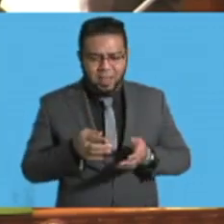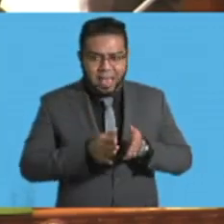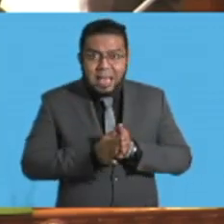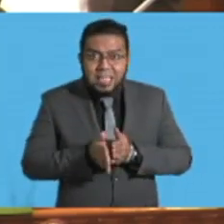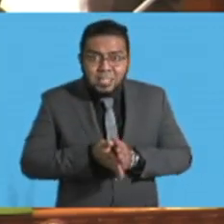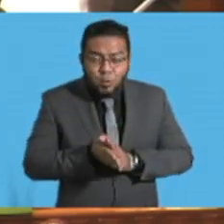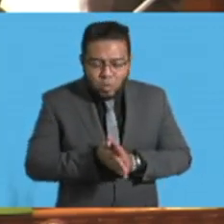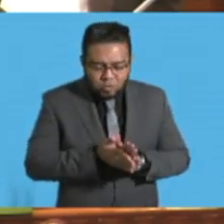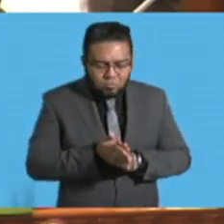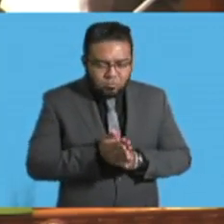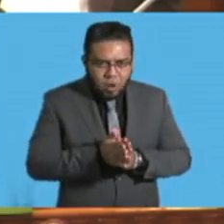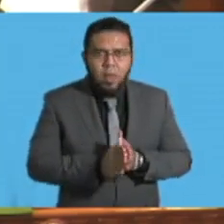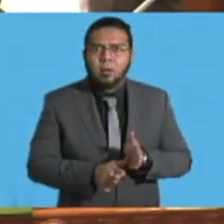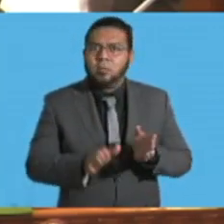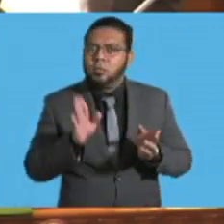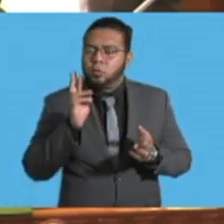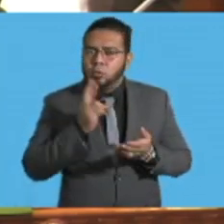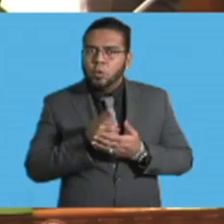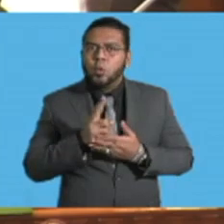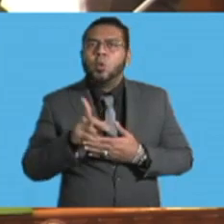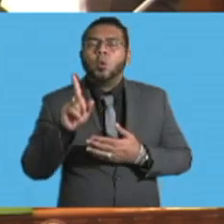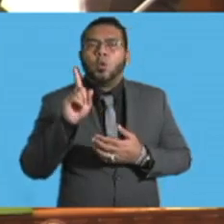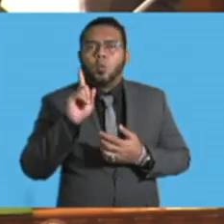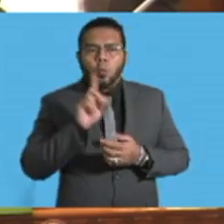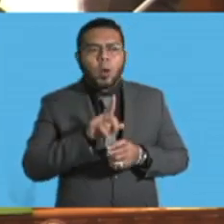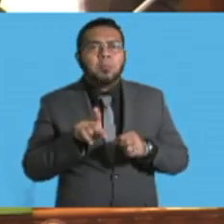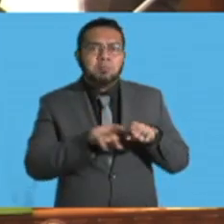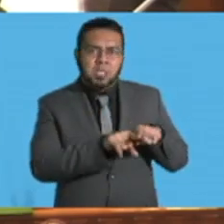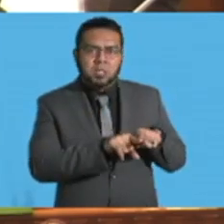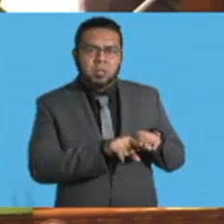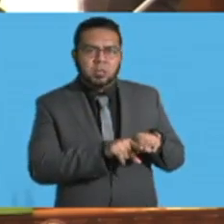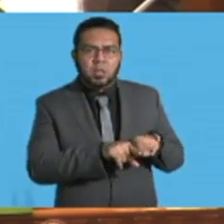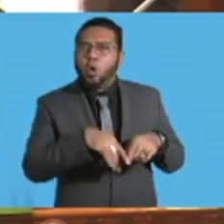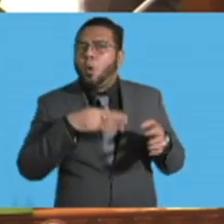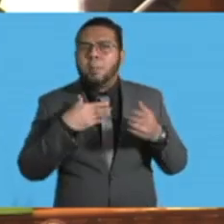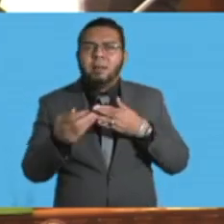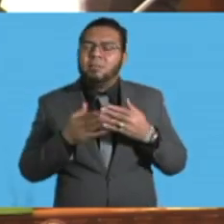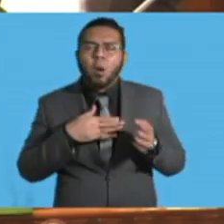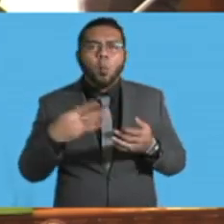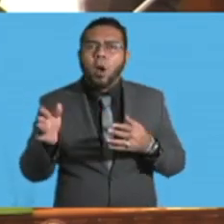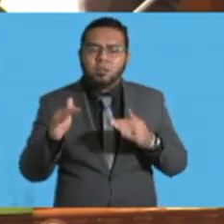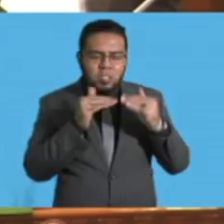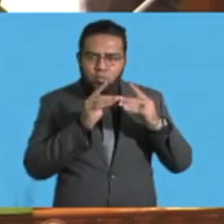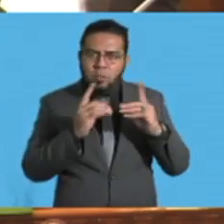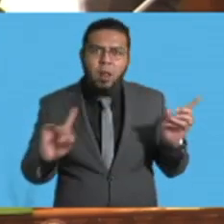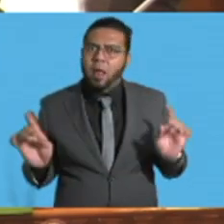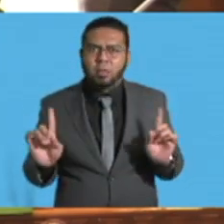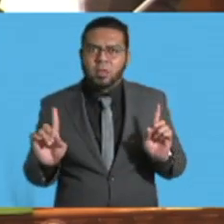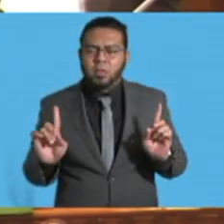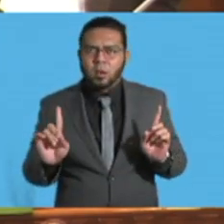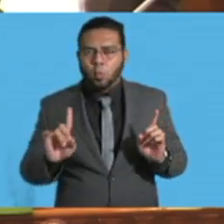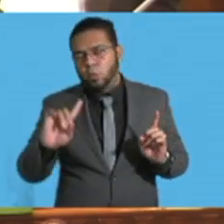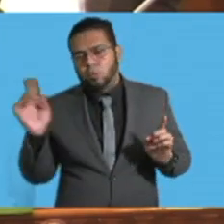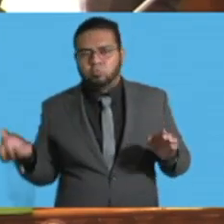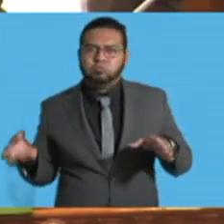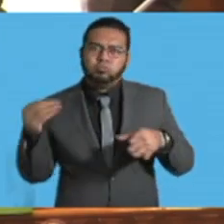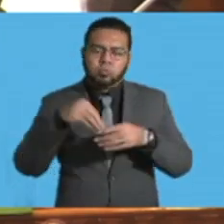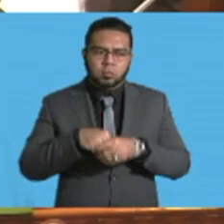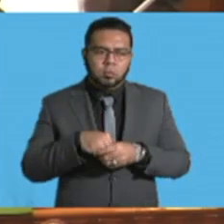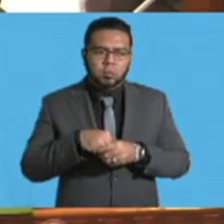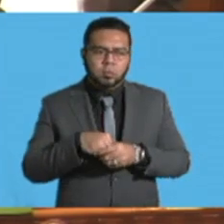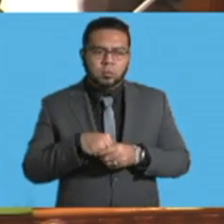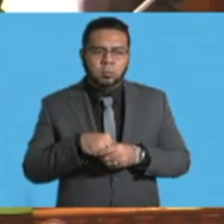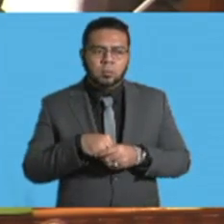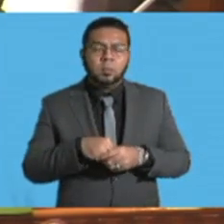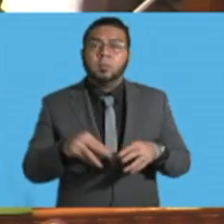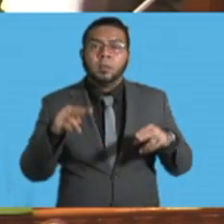the educational policies of the Fiji First government. Madam Speaker, the education policies of our Honorable Prime Minister and